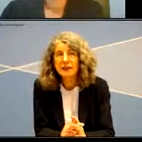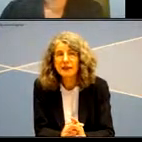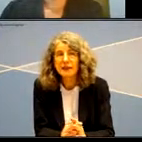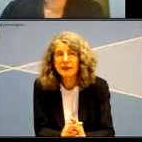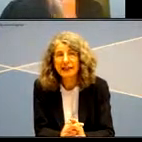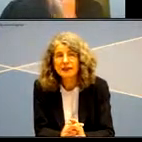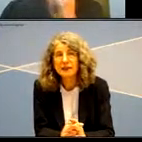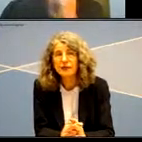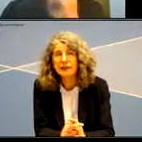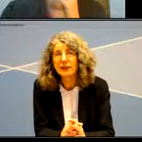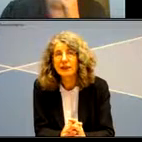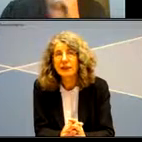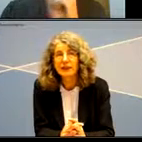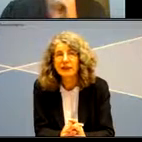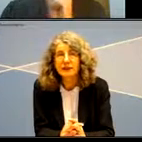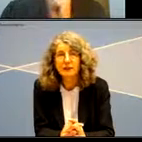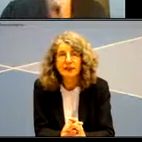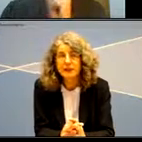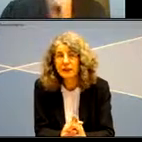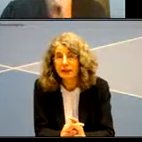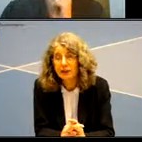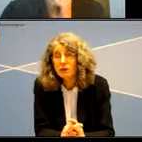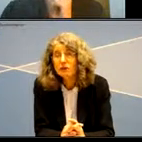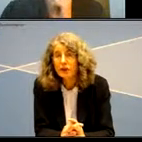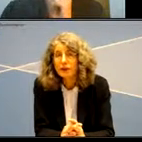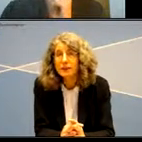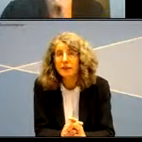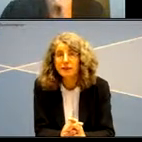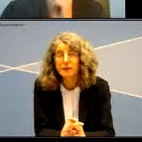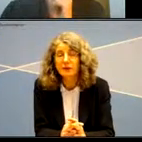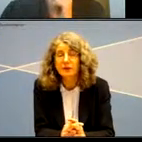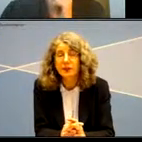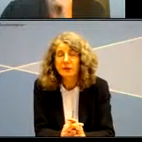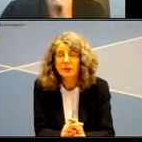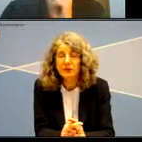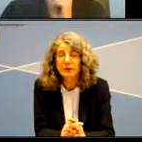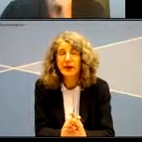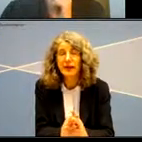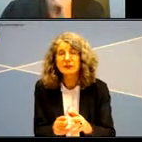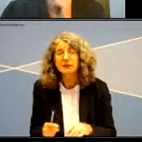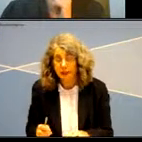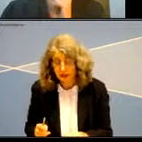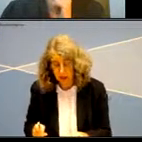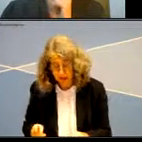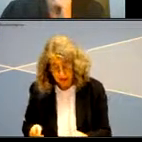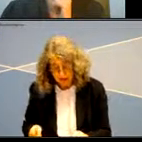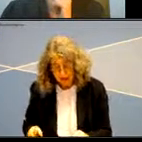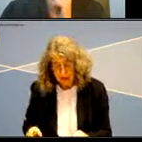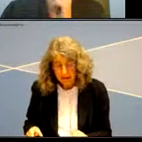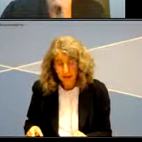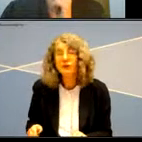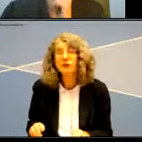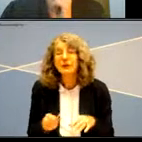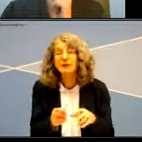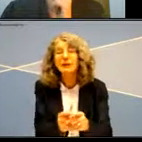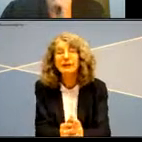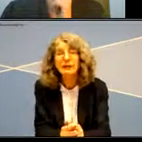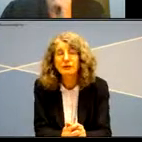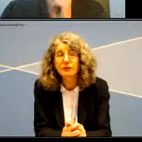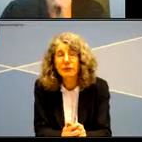are active in that new role, so that we see the active energy